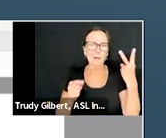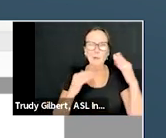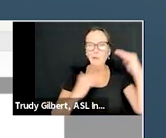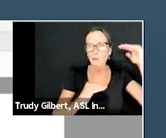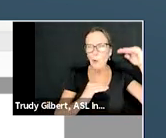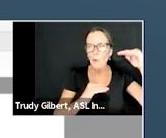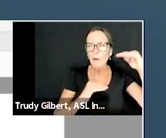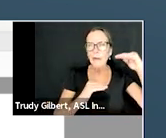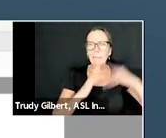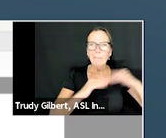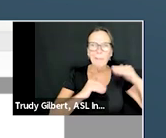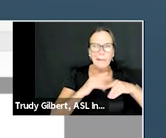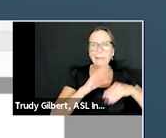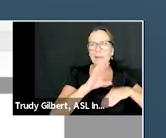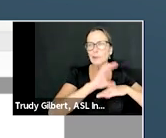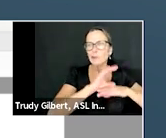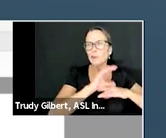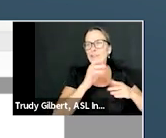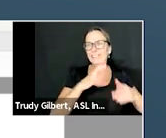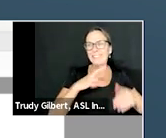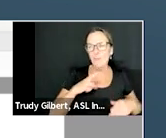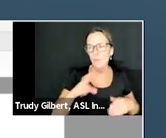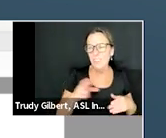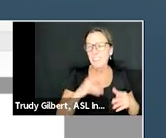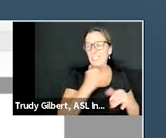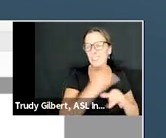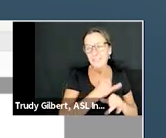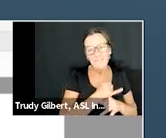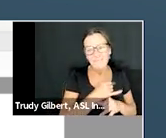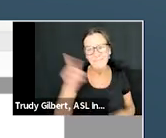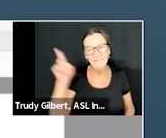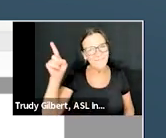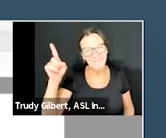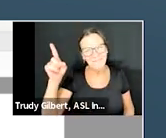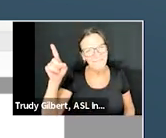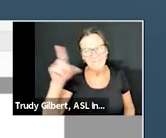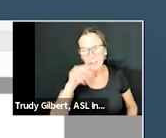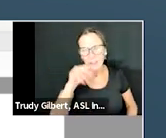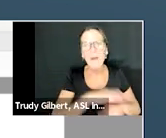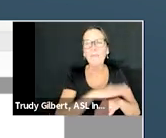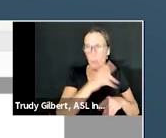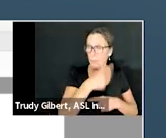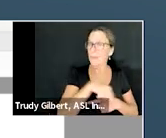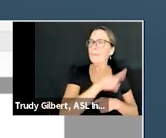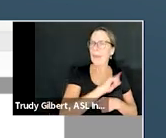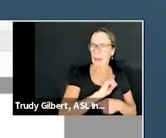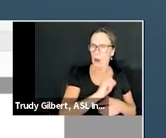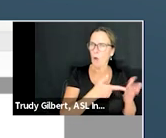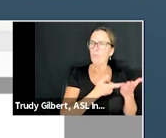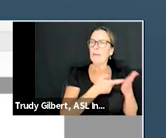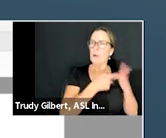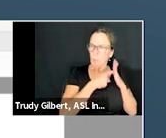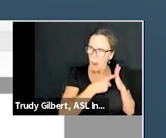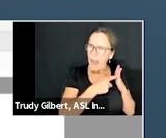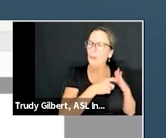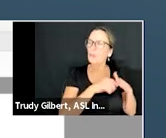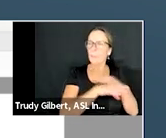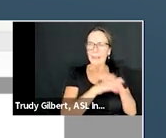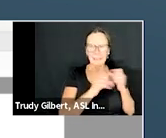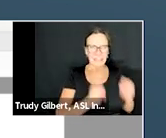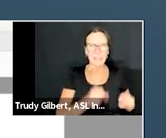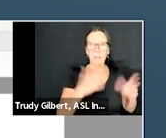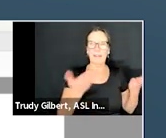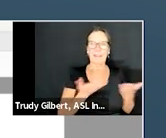and churches and other religious institutions. They are required to be accessible here in the Commonwealth, just like any other building that's open to the